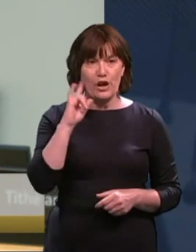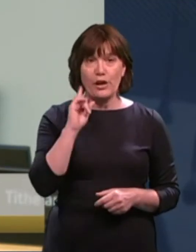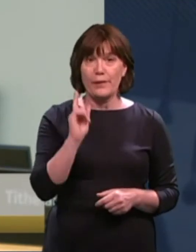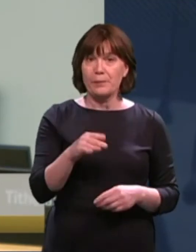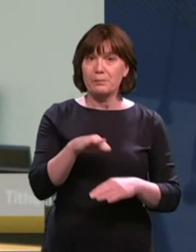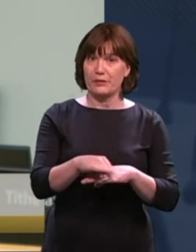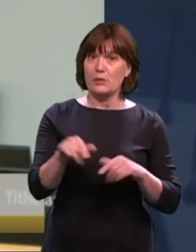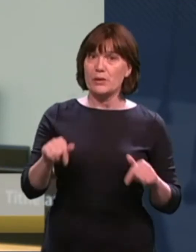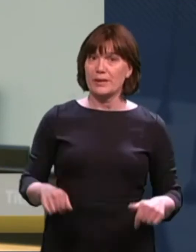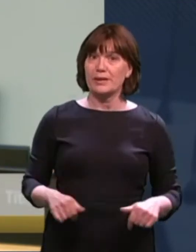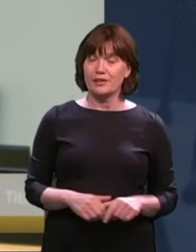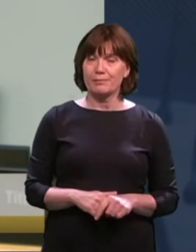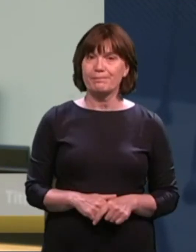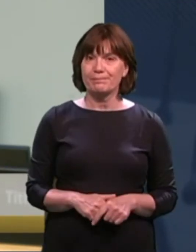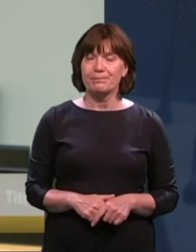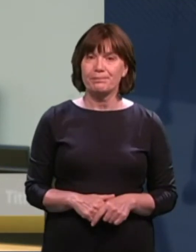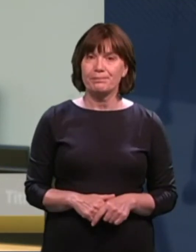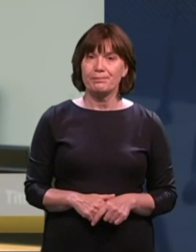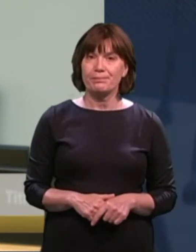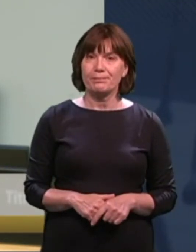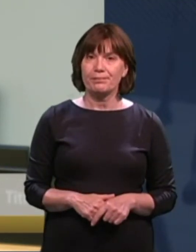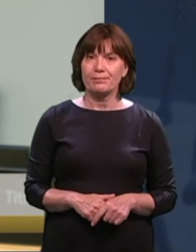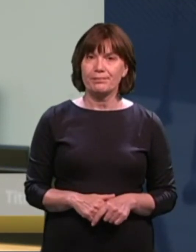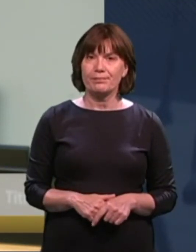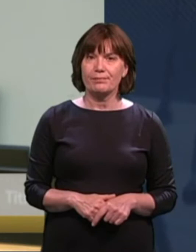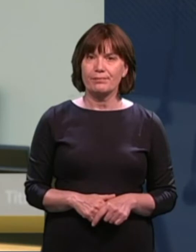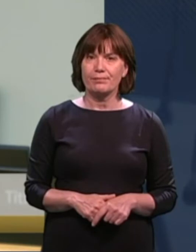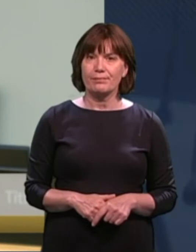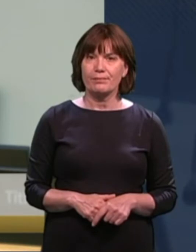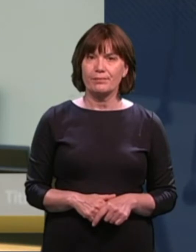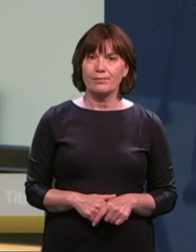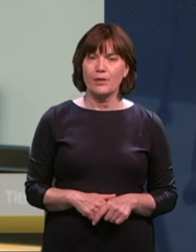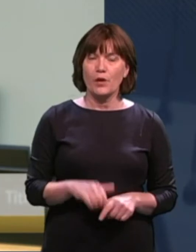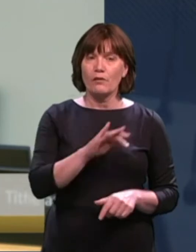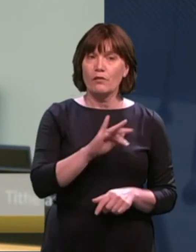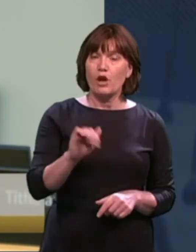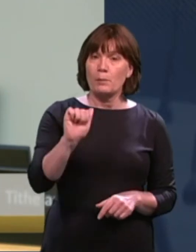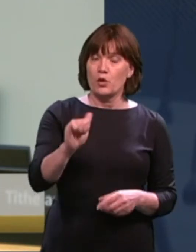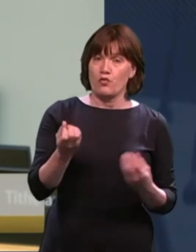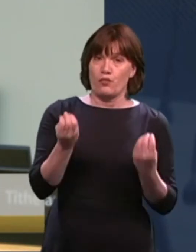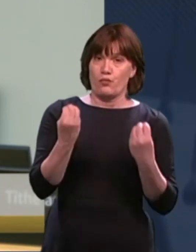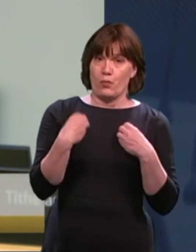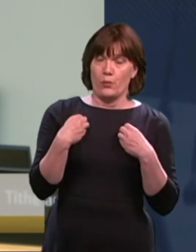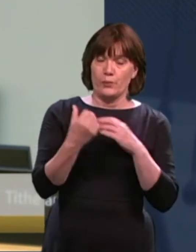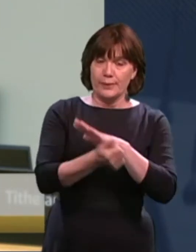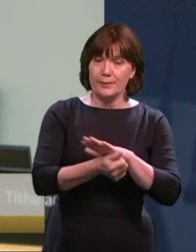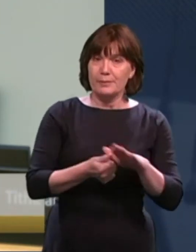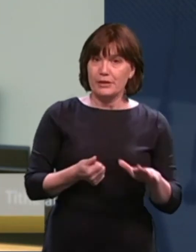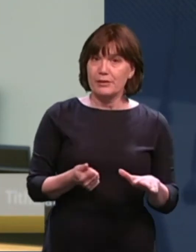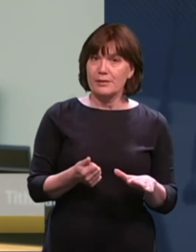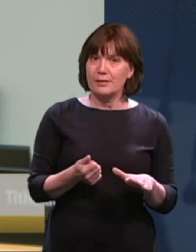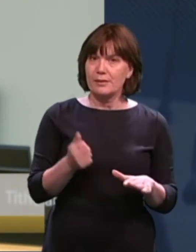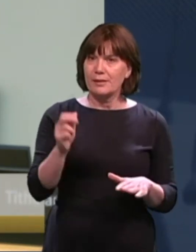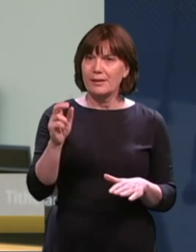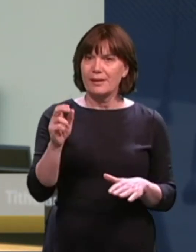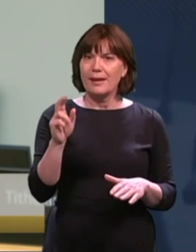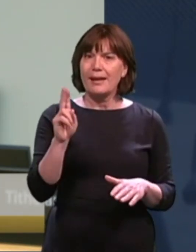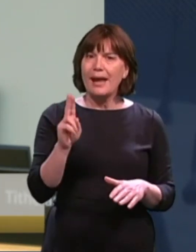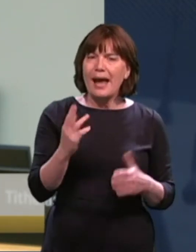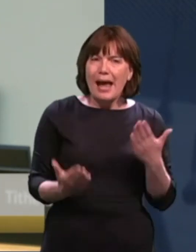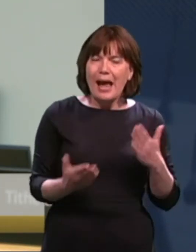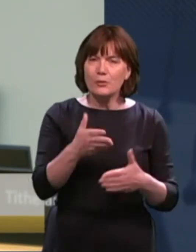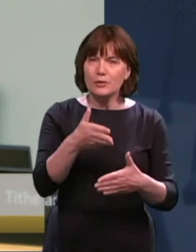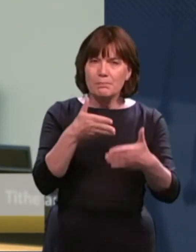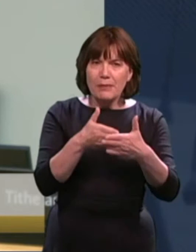give a sense, and perhaps from lived experience, you know, how this barrier impacts